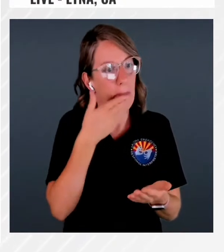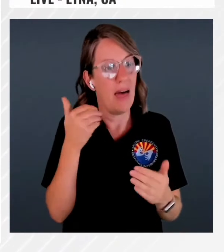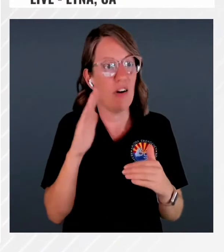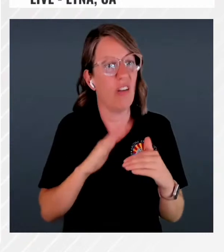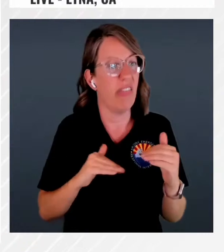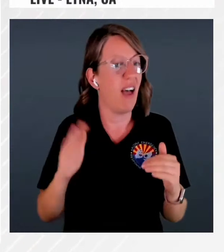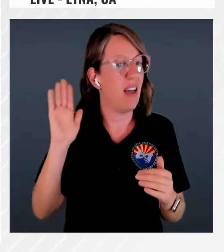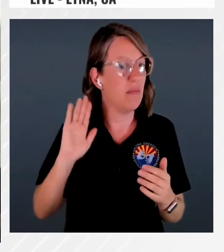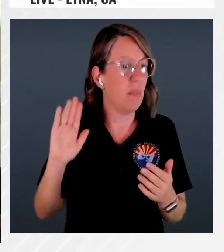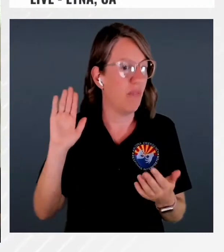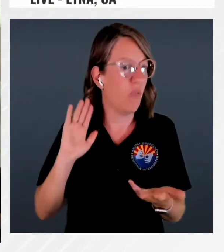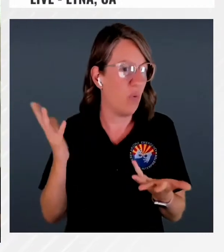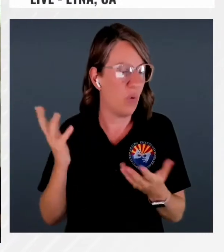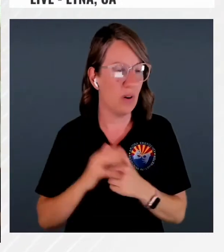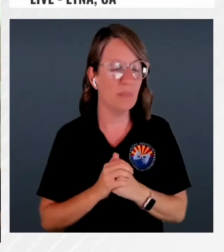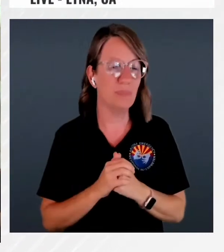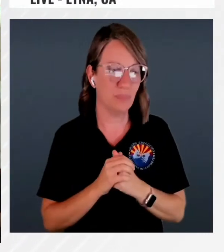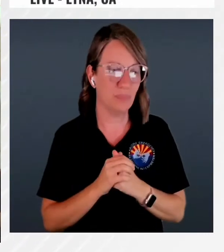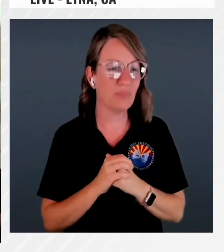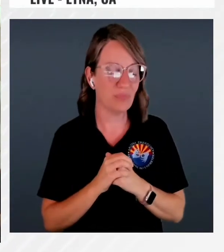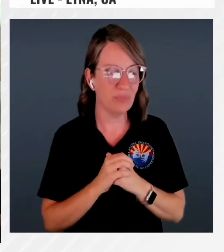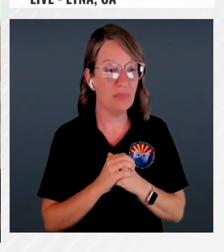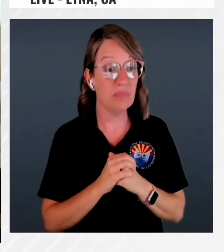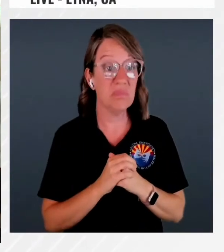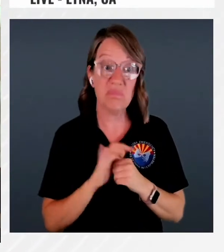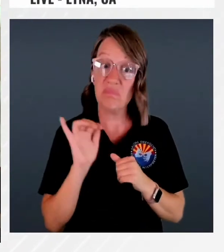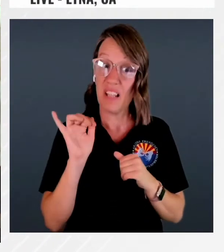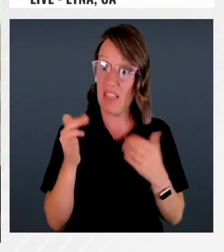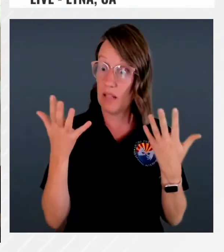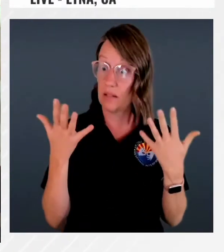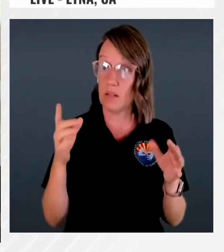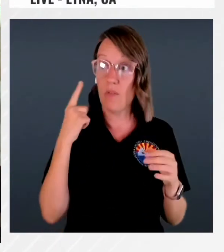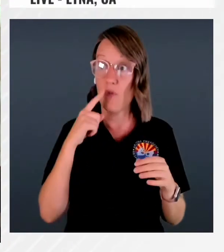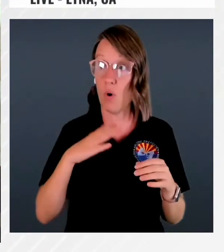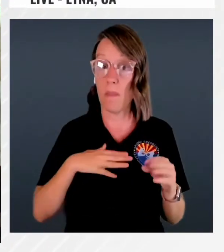a few days ago. And that's the end of the report for weather.